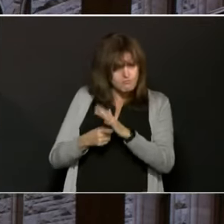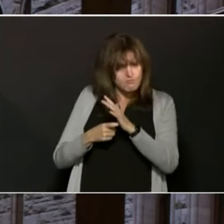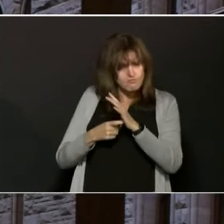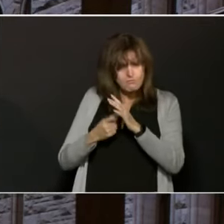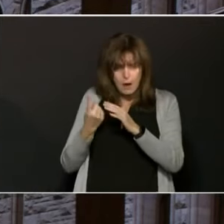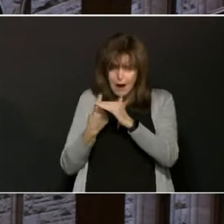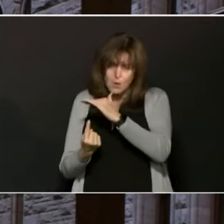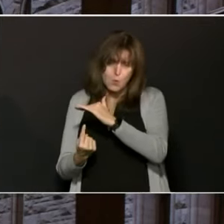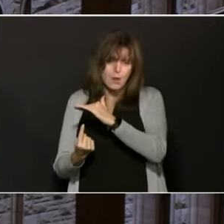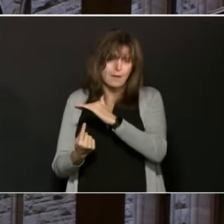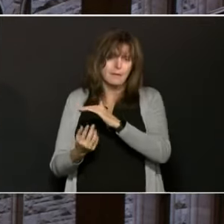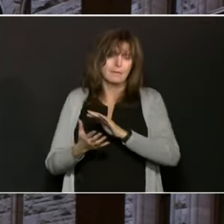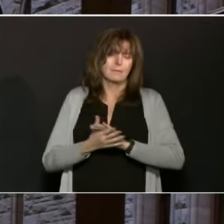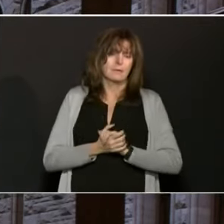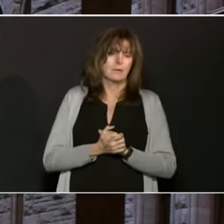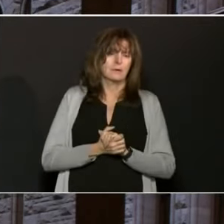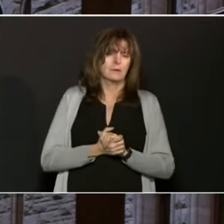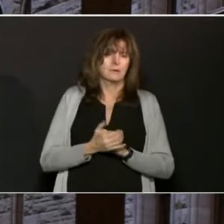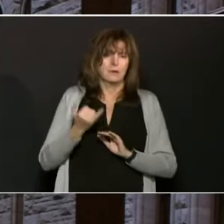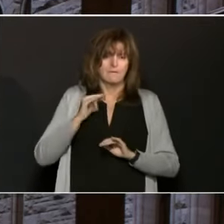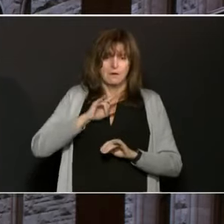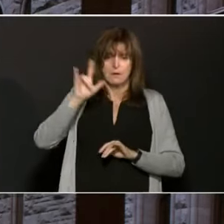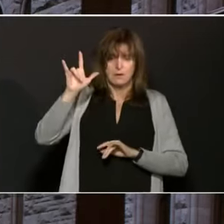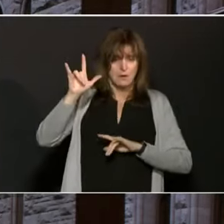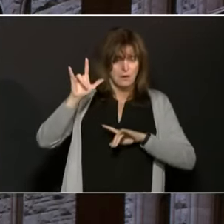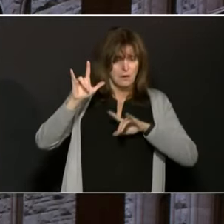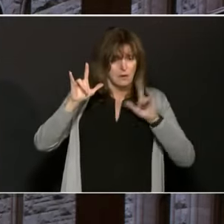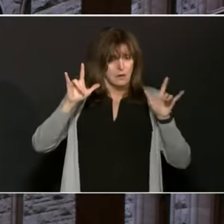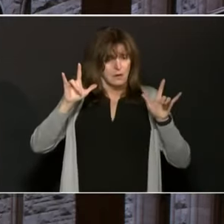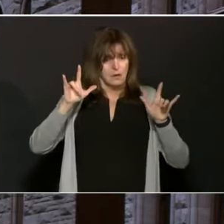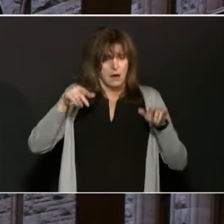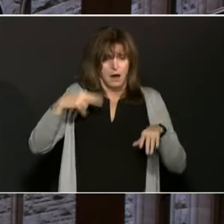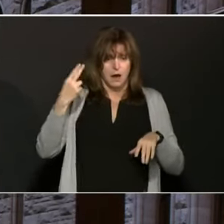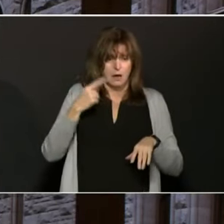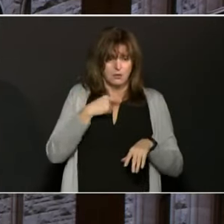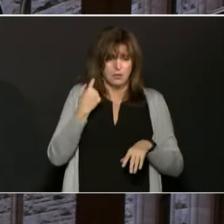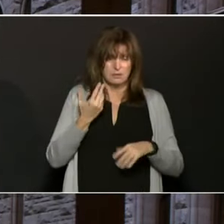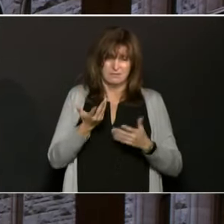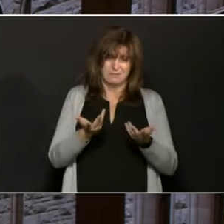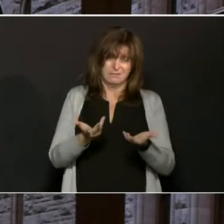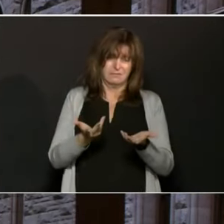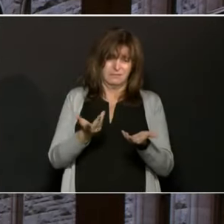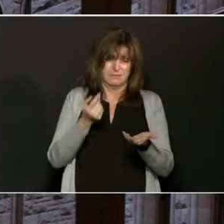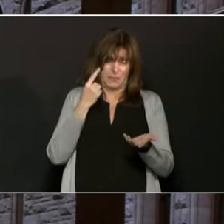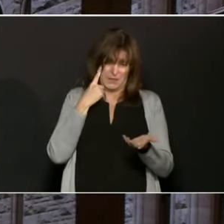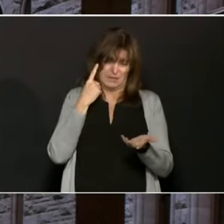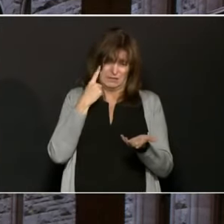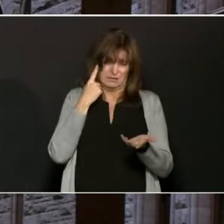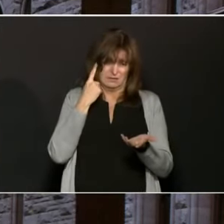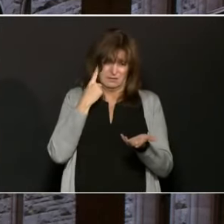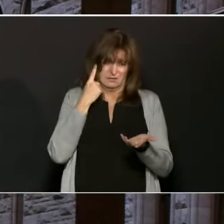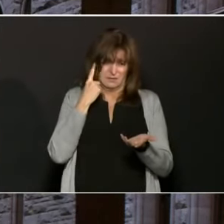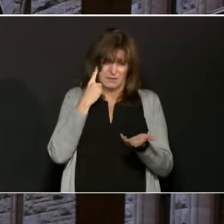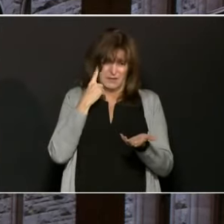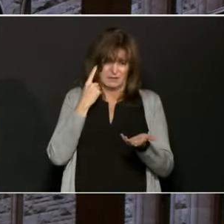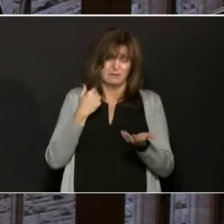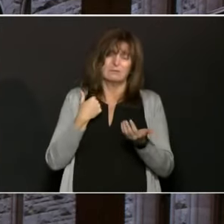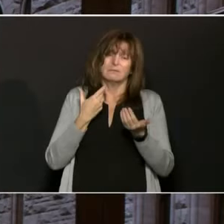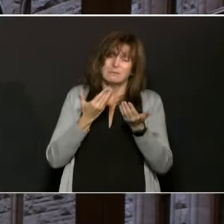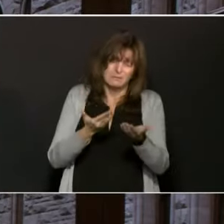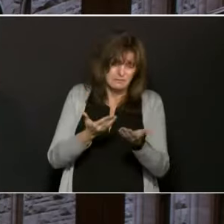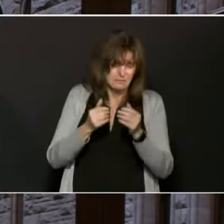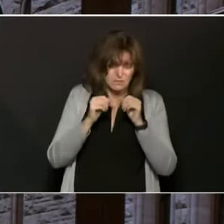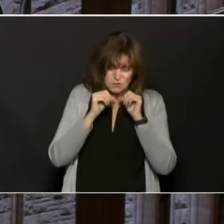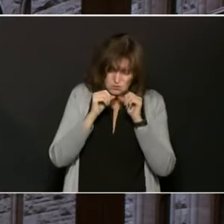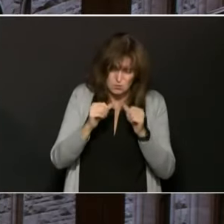to very high-risk areas. I think you really need to weigh that out and consider not going, strongly not going, because you're going into